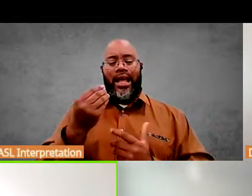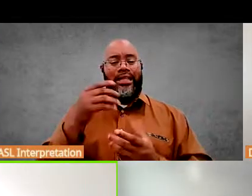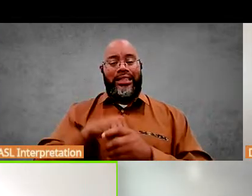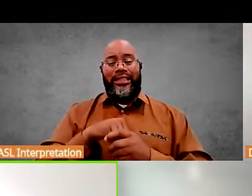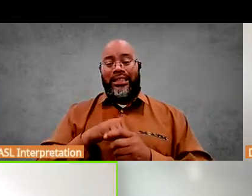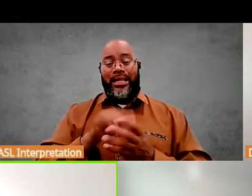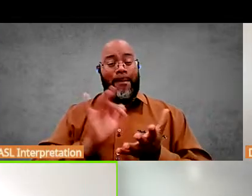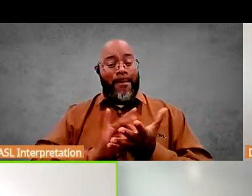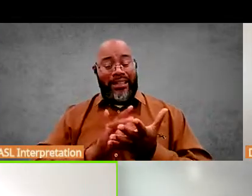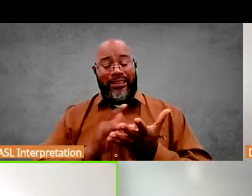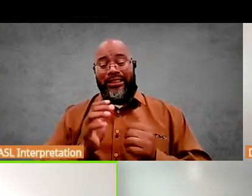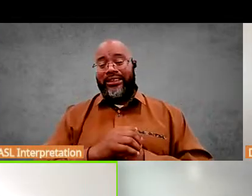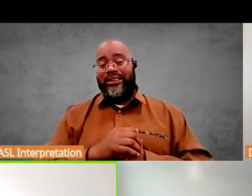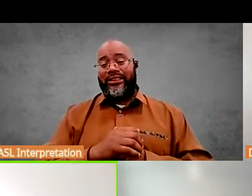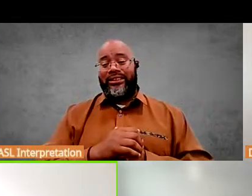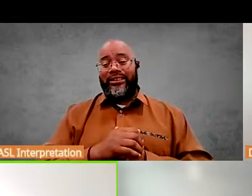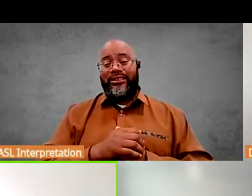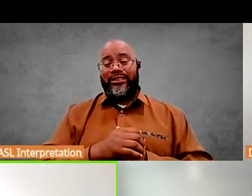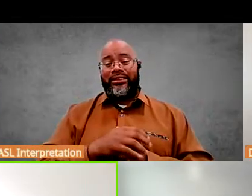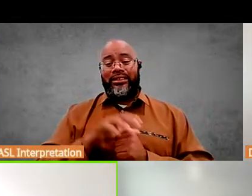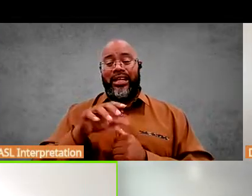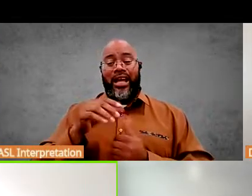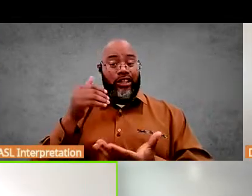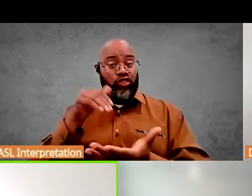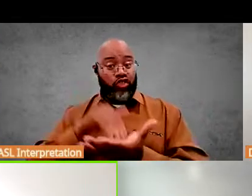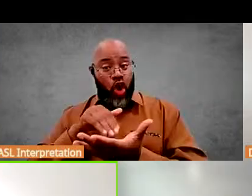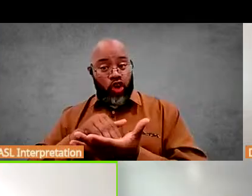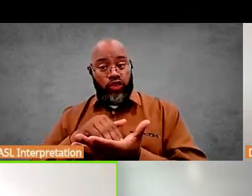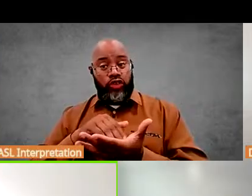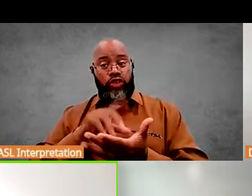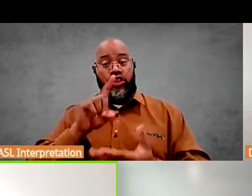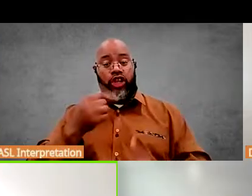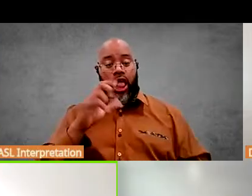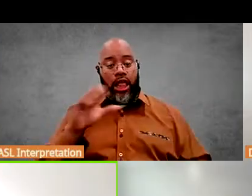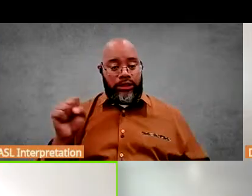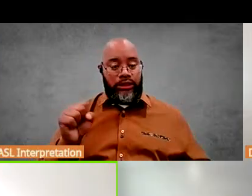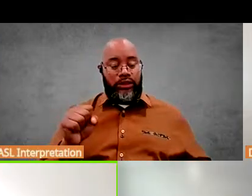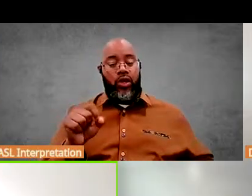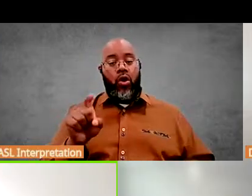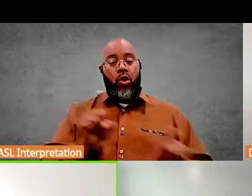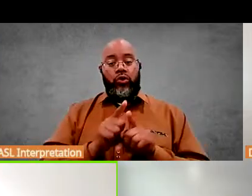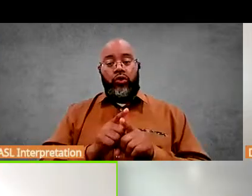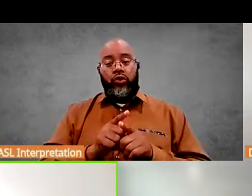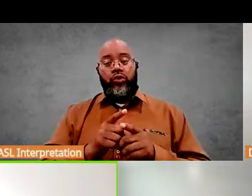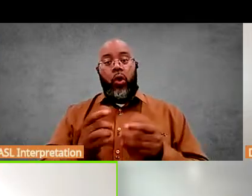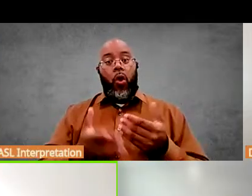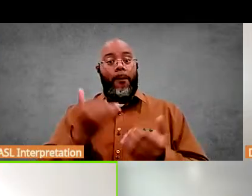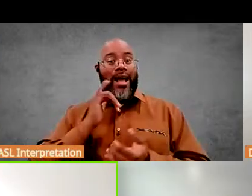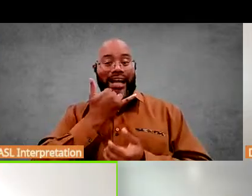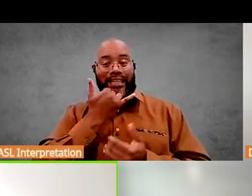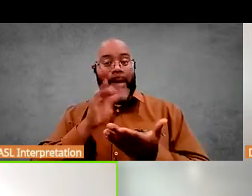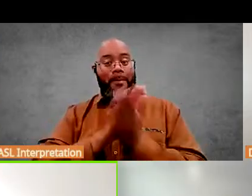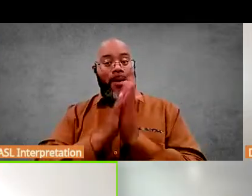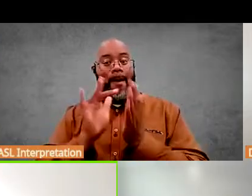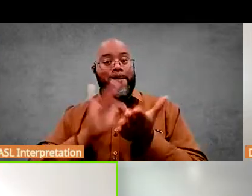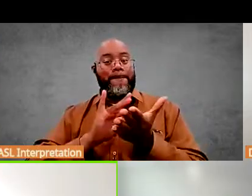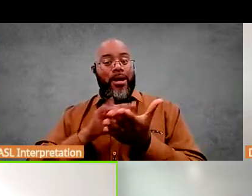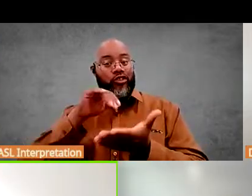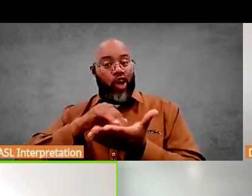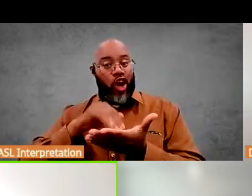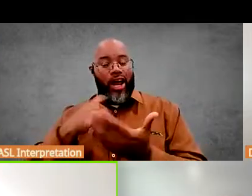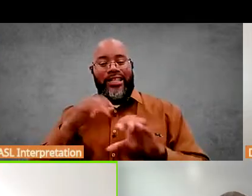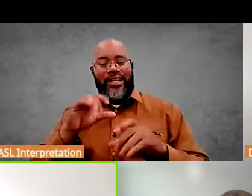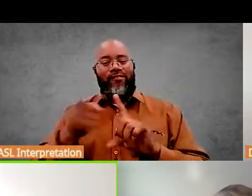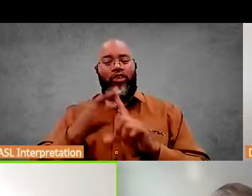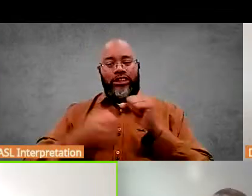medicine, and doctors. Douglas, I also almost accidentally became a medical doctor. I did the first year